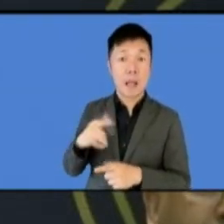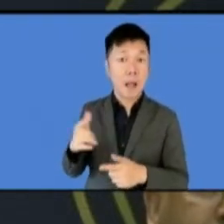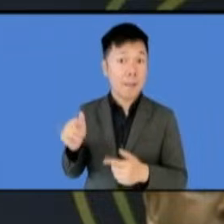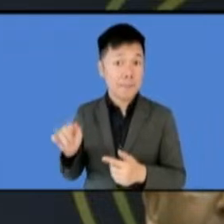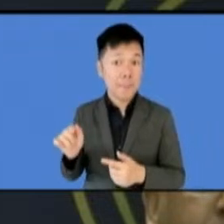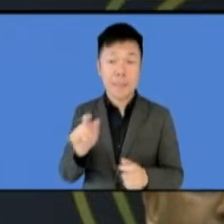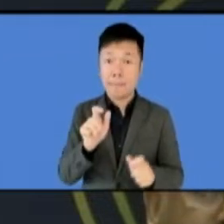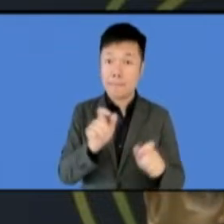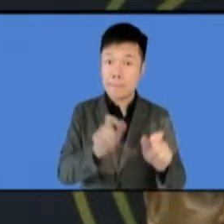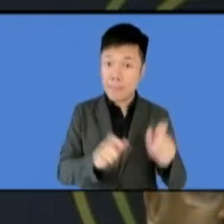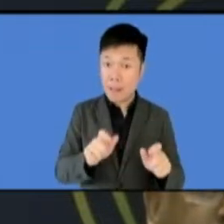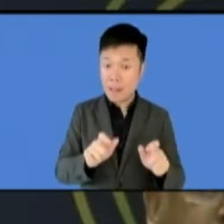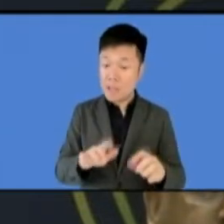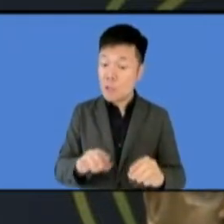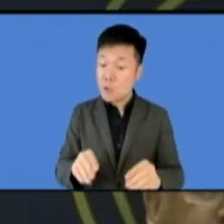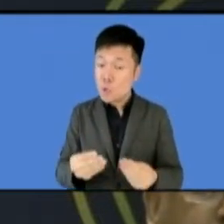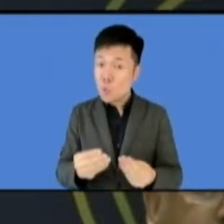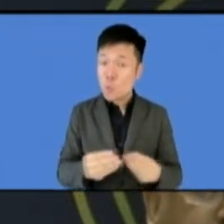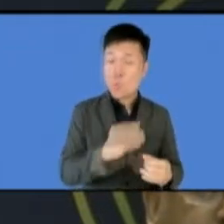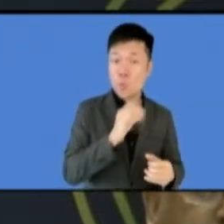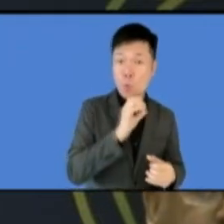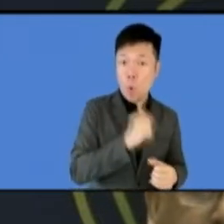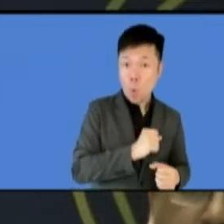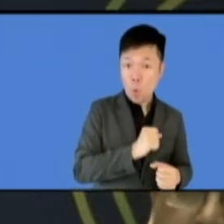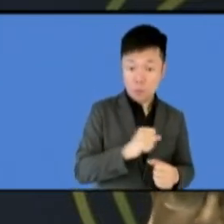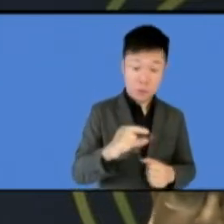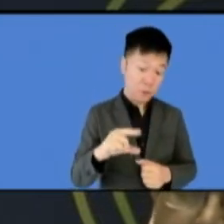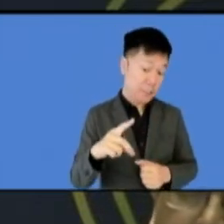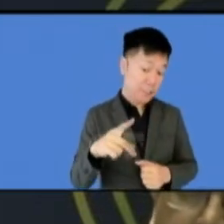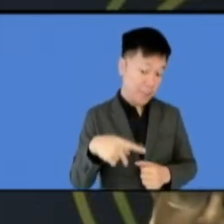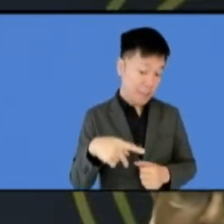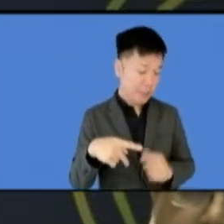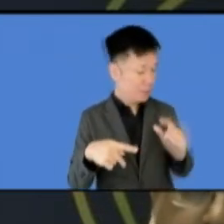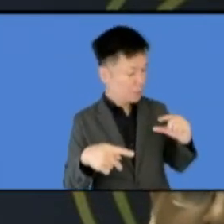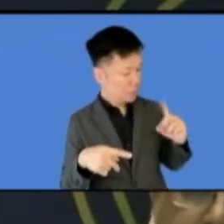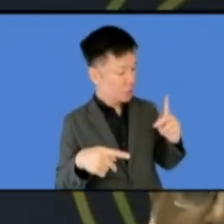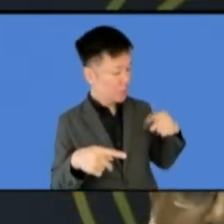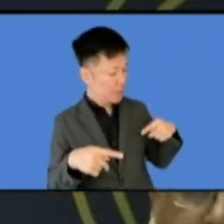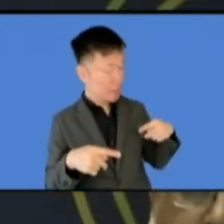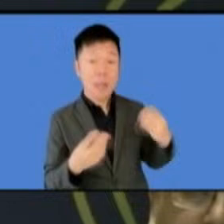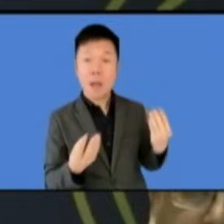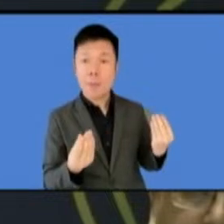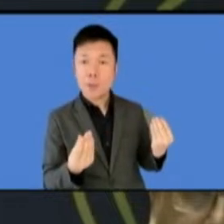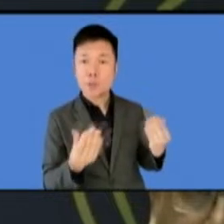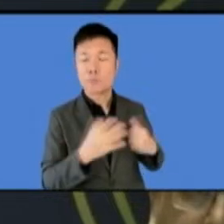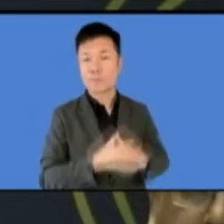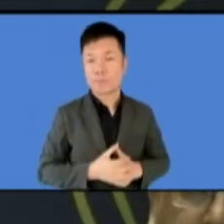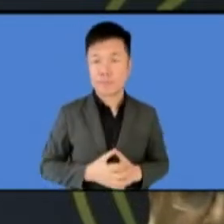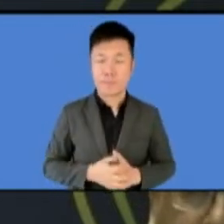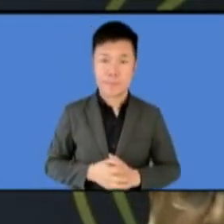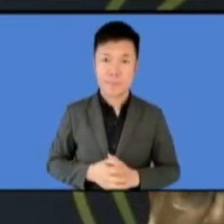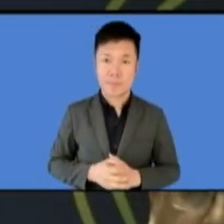different ages, and it also shows how much of that